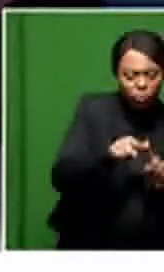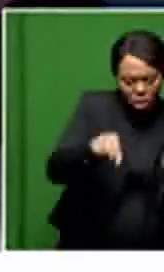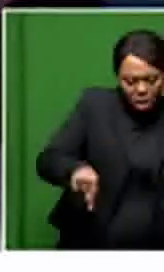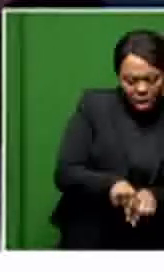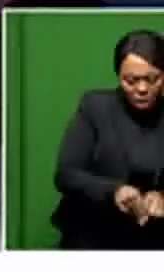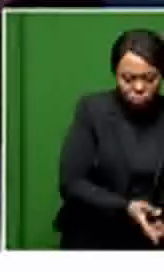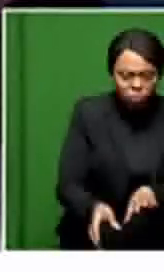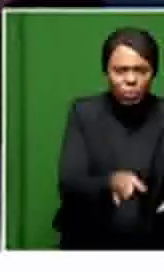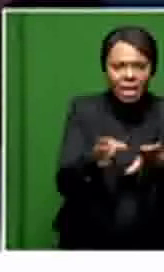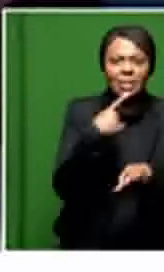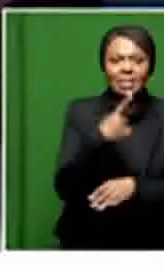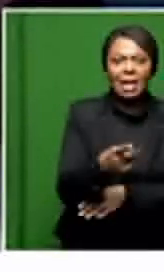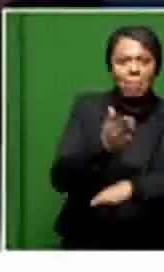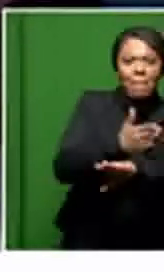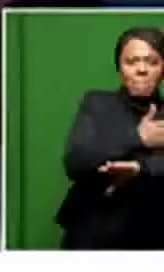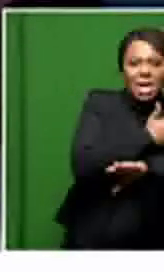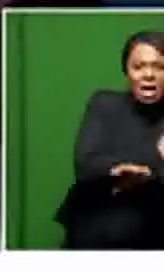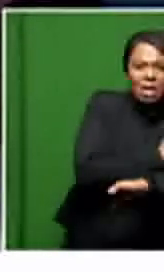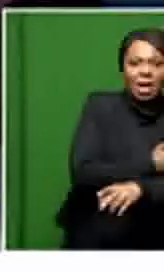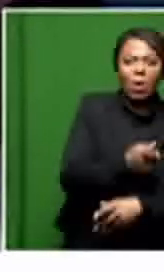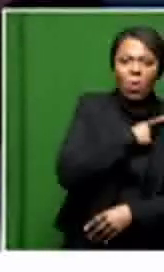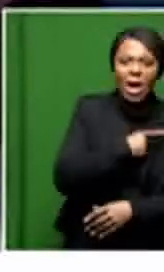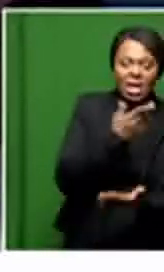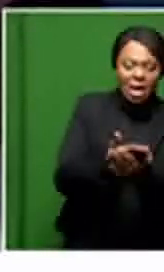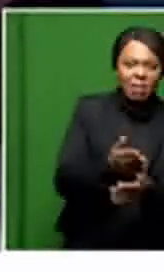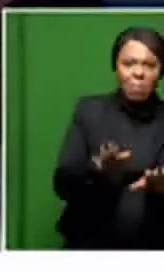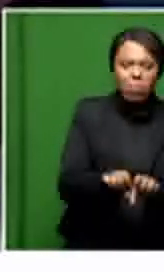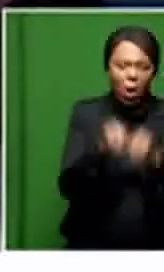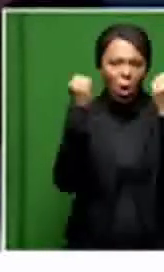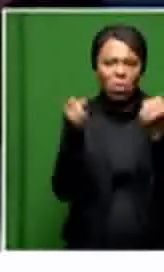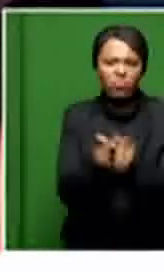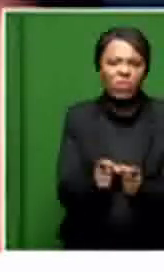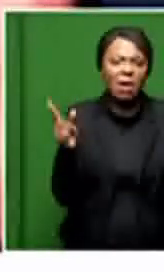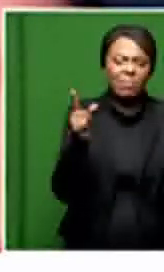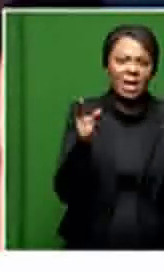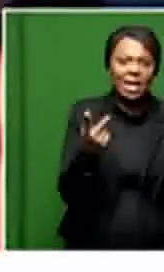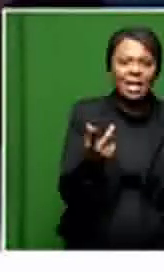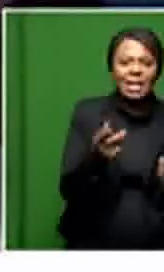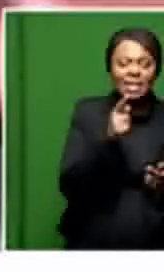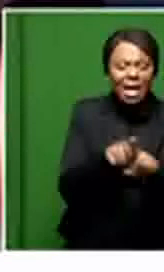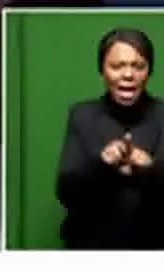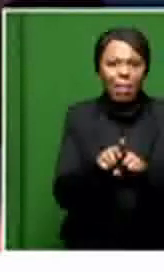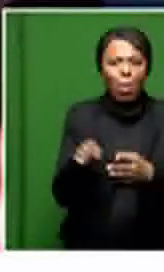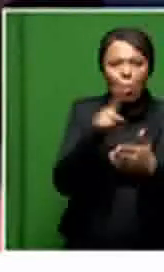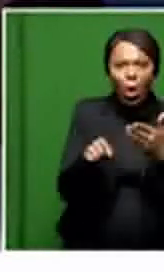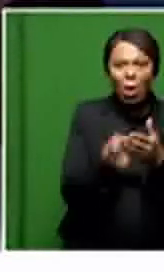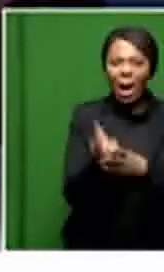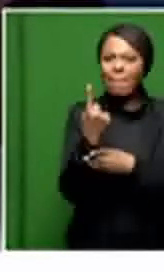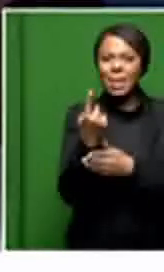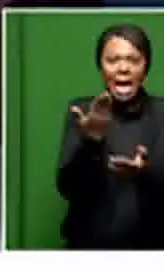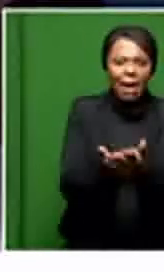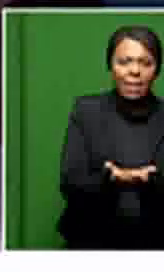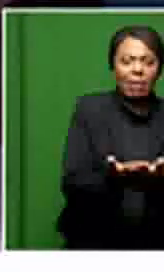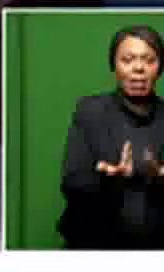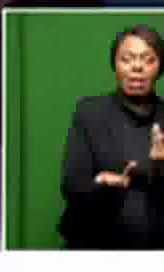themselves as Amaplanka because they were fragile. They could break like planks, so they zipped the ball. And so lots of thought was not only going into the